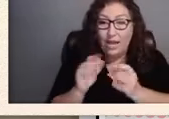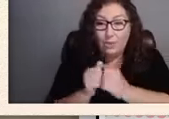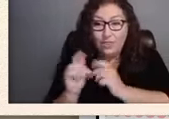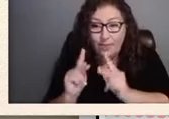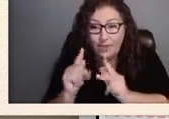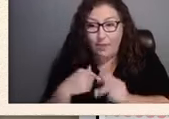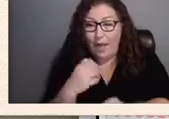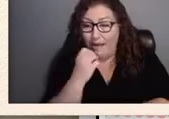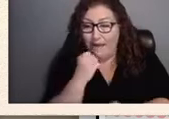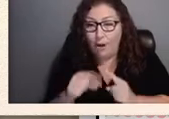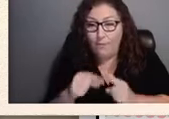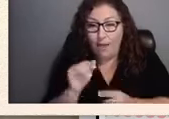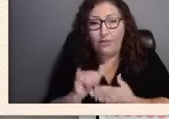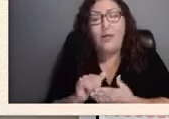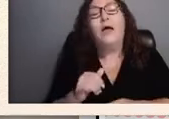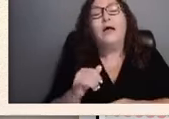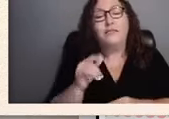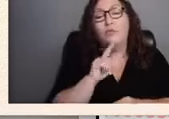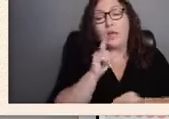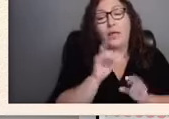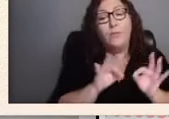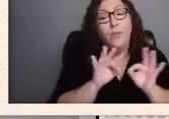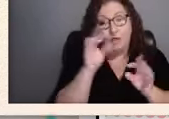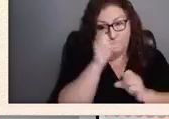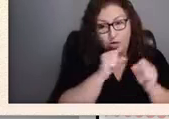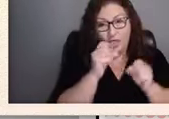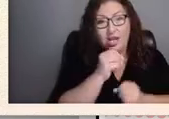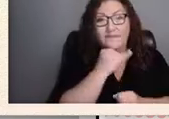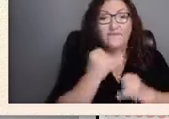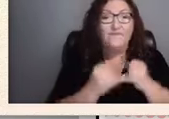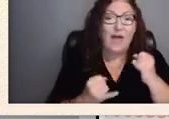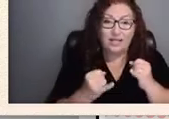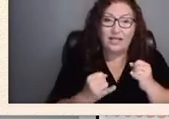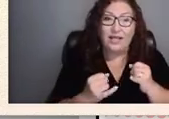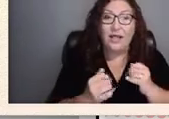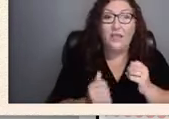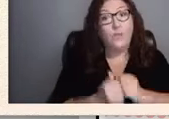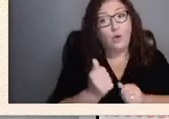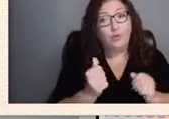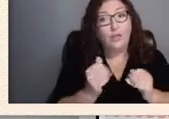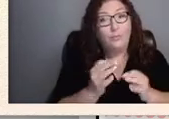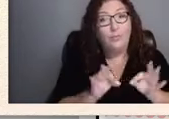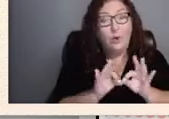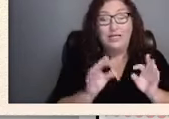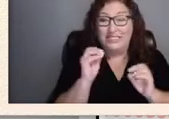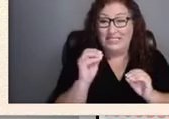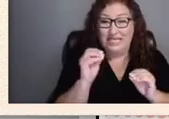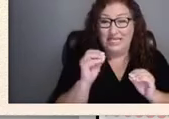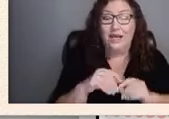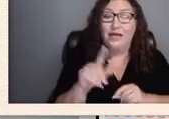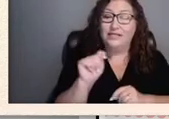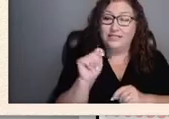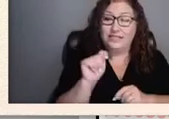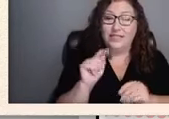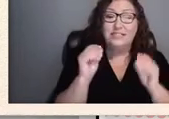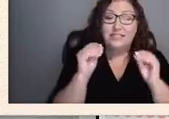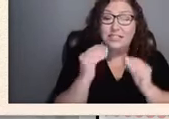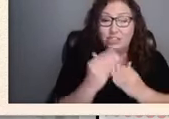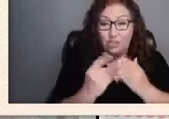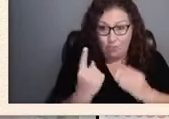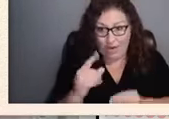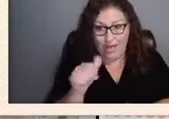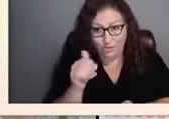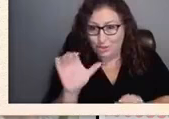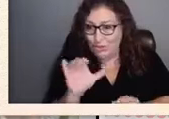strategy. And finally, and arguably the most important, the T. Teach someone else to do the same thing. We're all in this